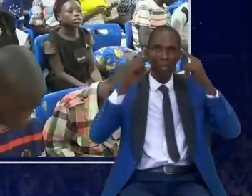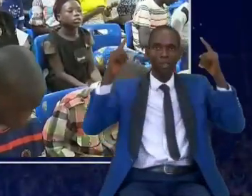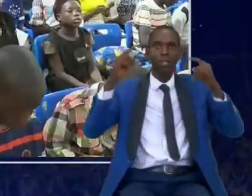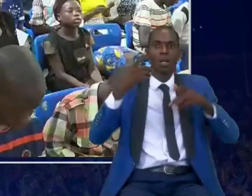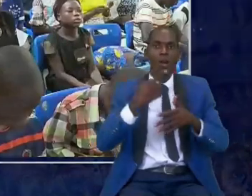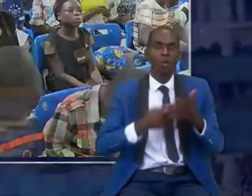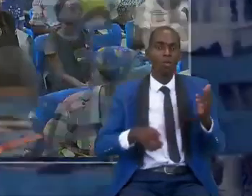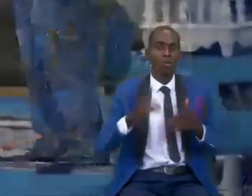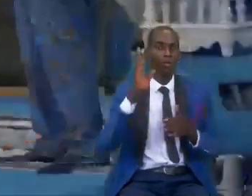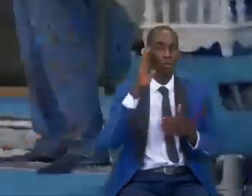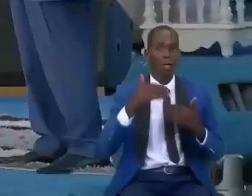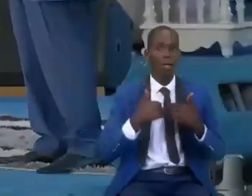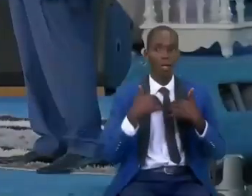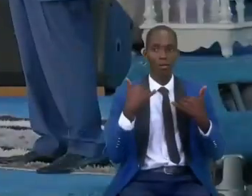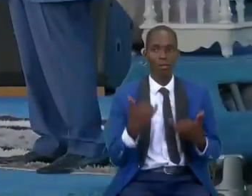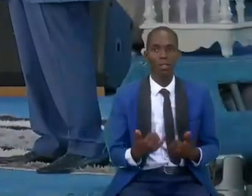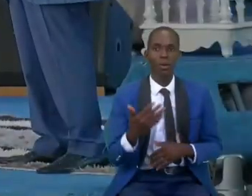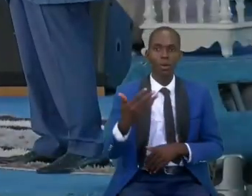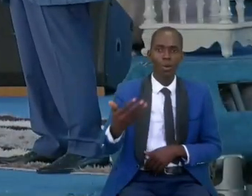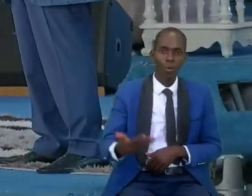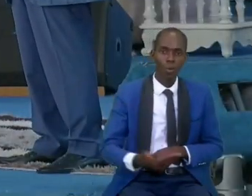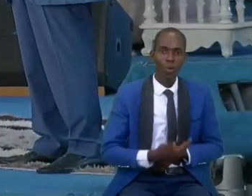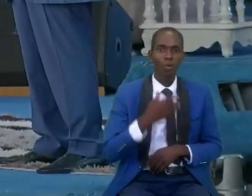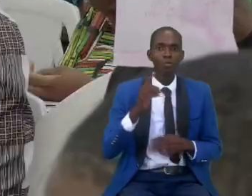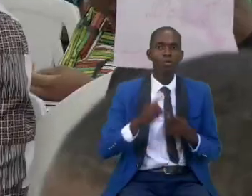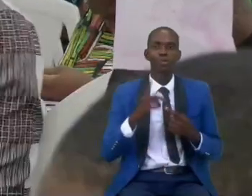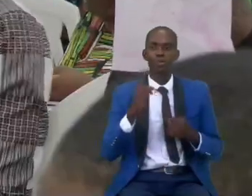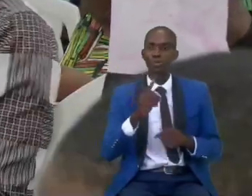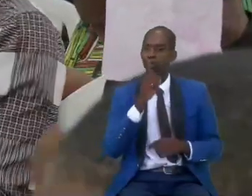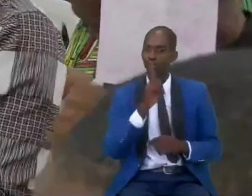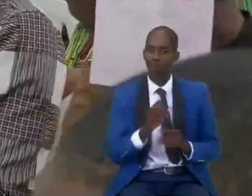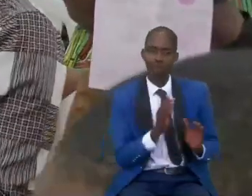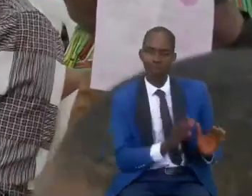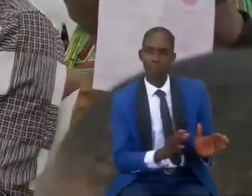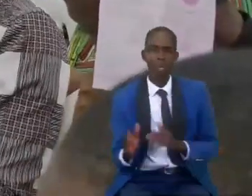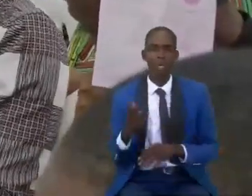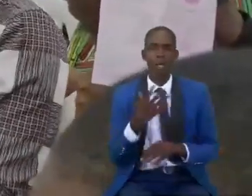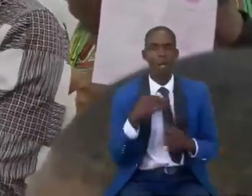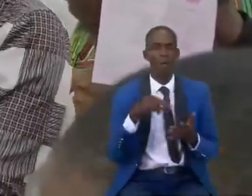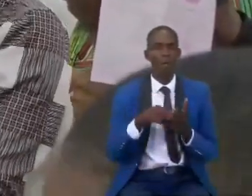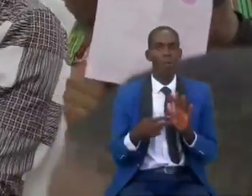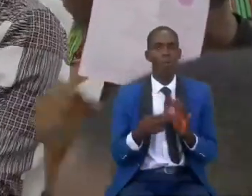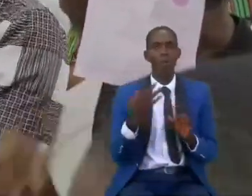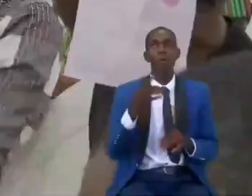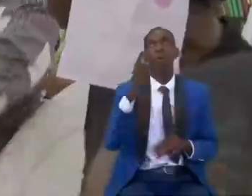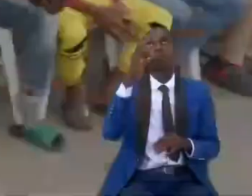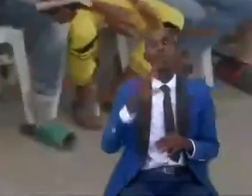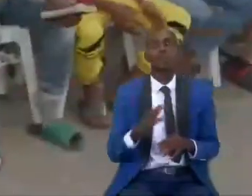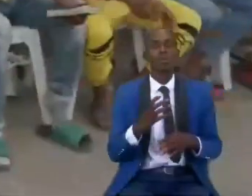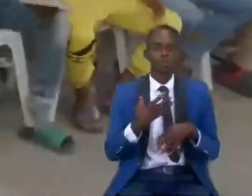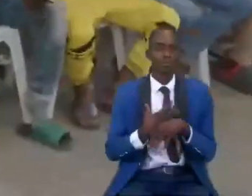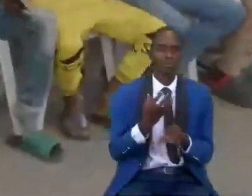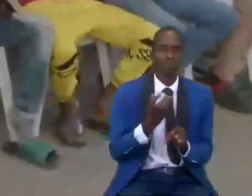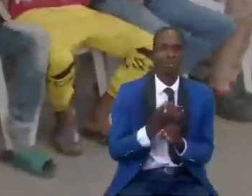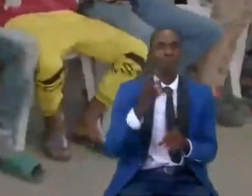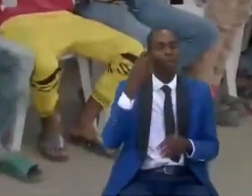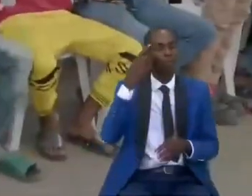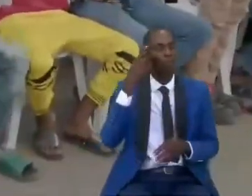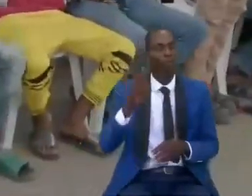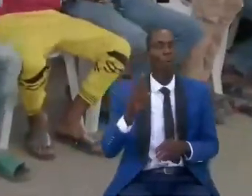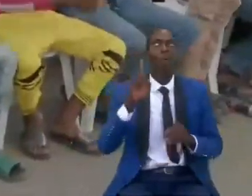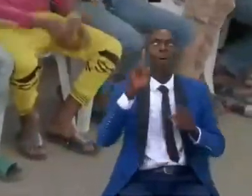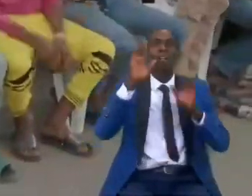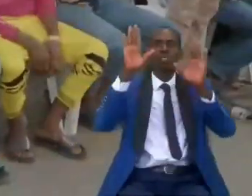and purpose of God formed for excellence. What is he? What is she? The